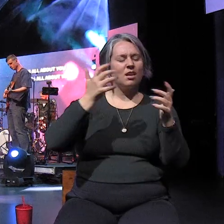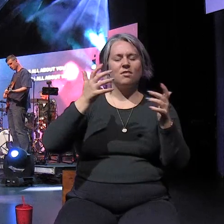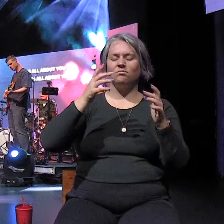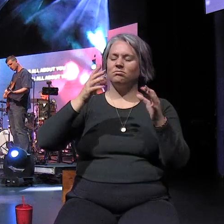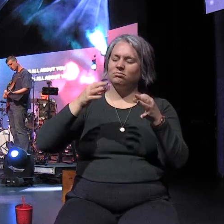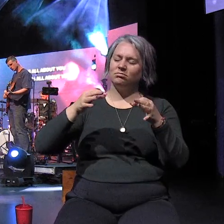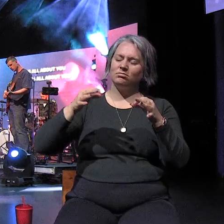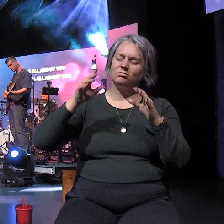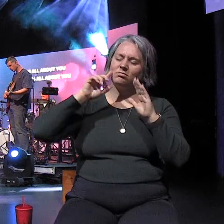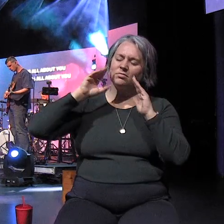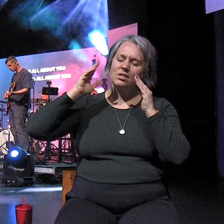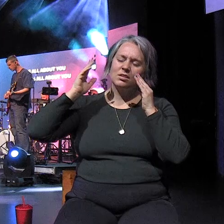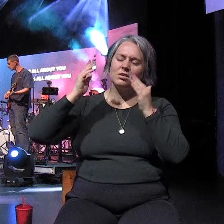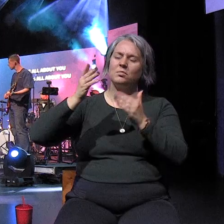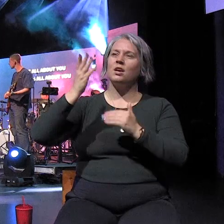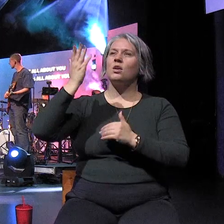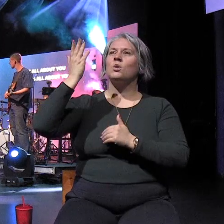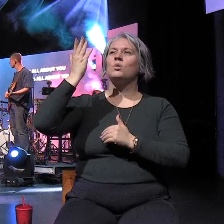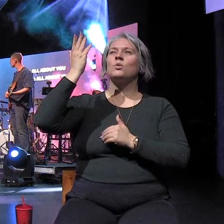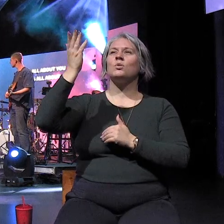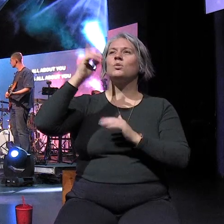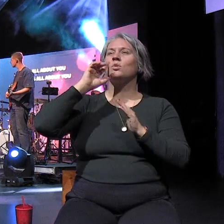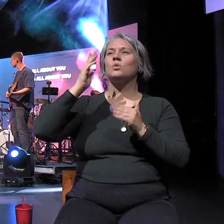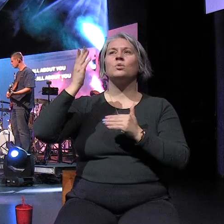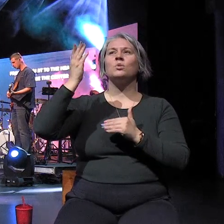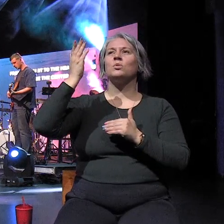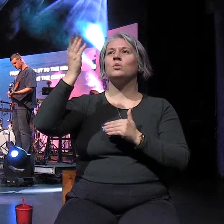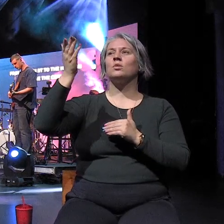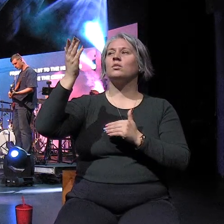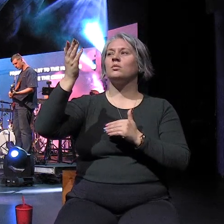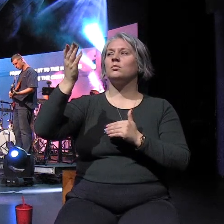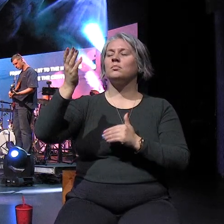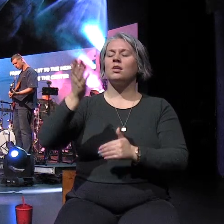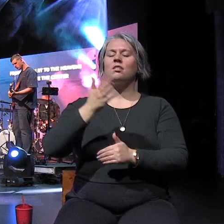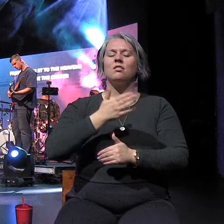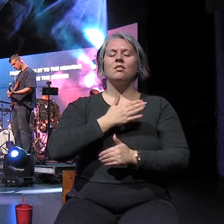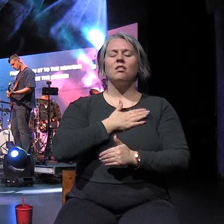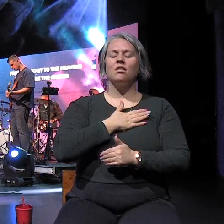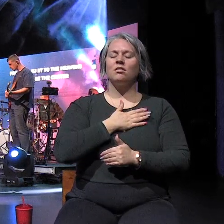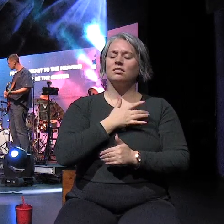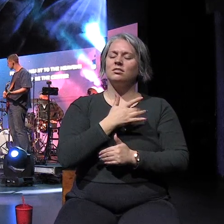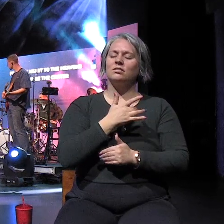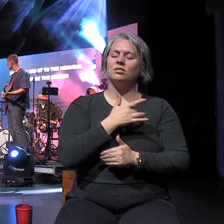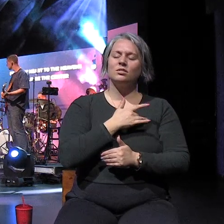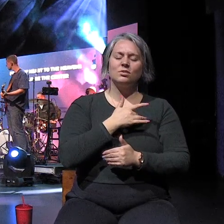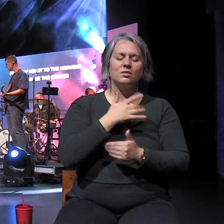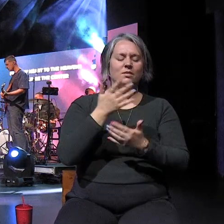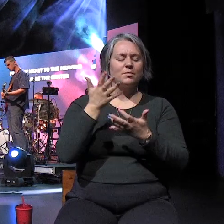all about you from my heart.